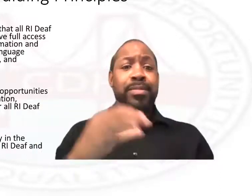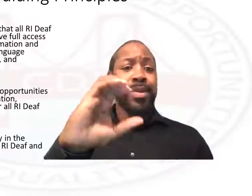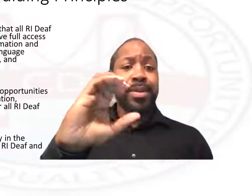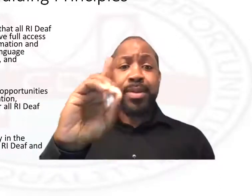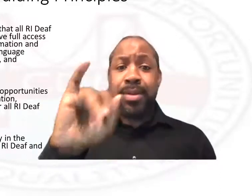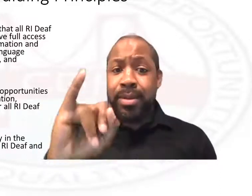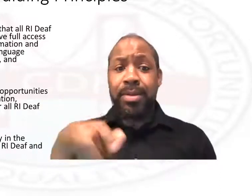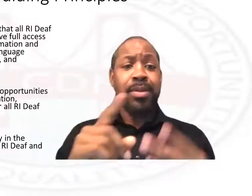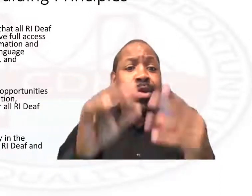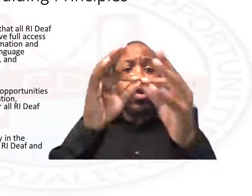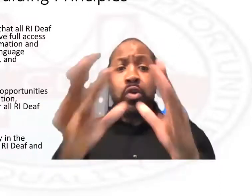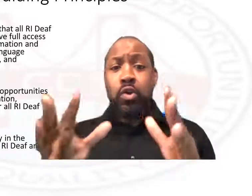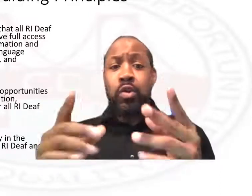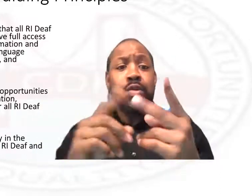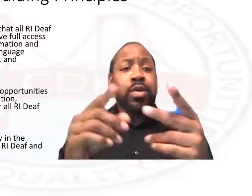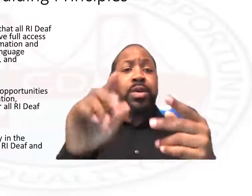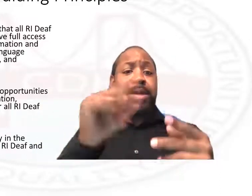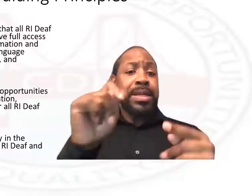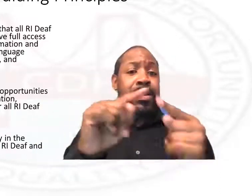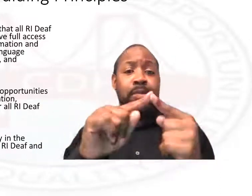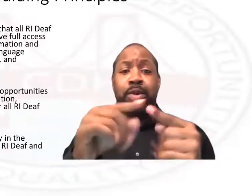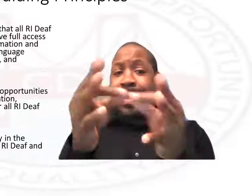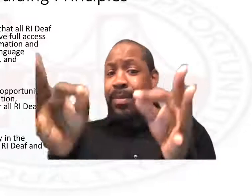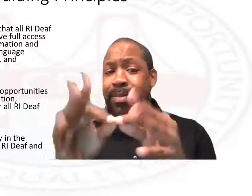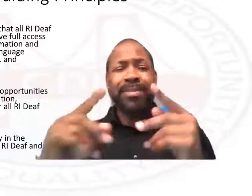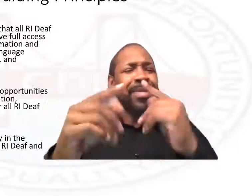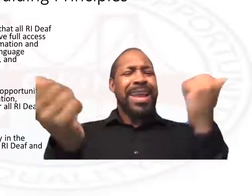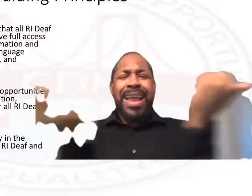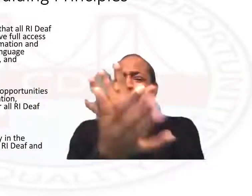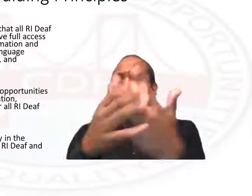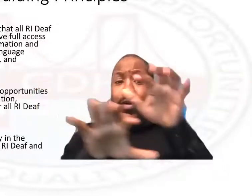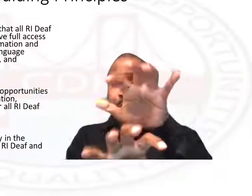interpreter services, captioning, and technology.